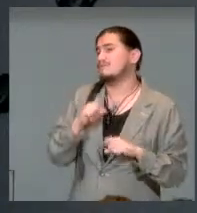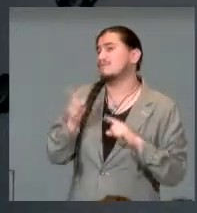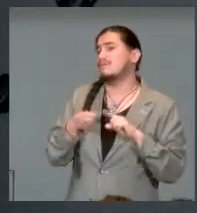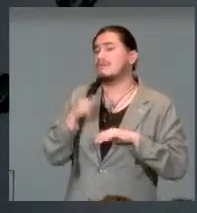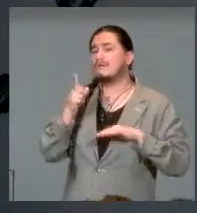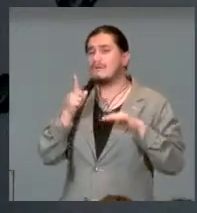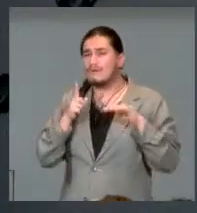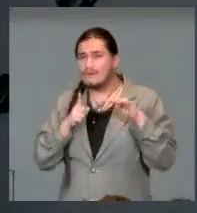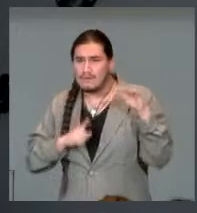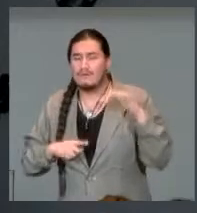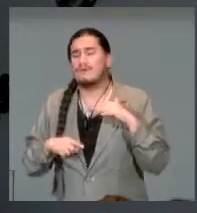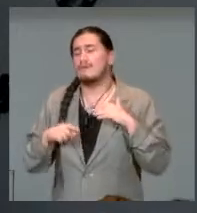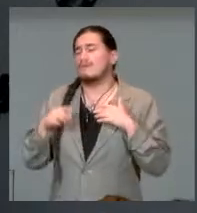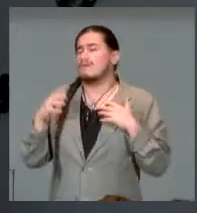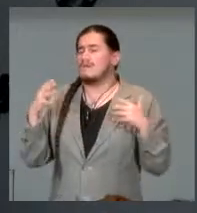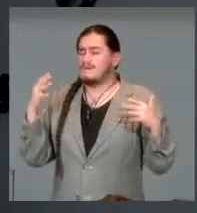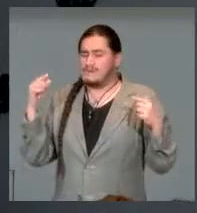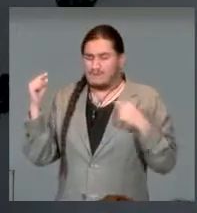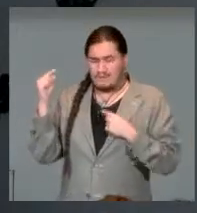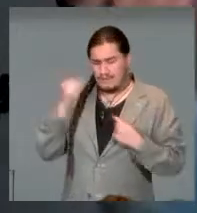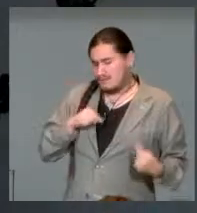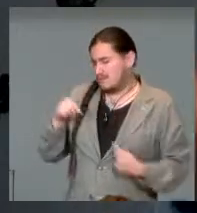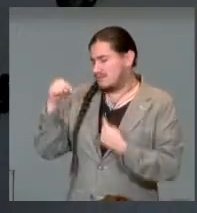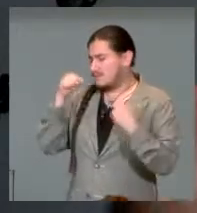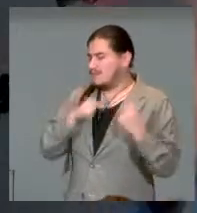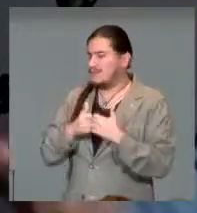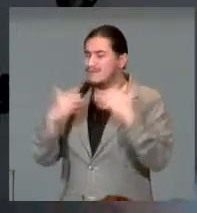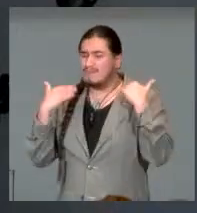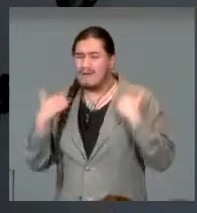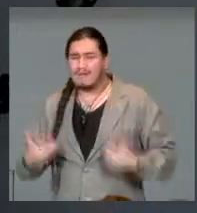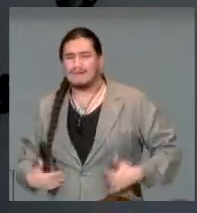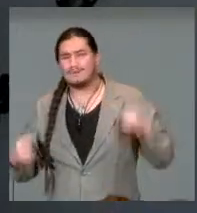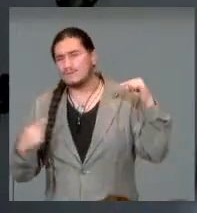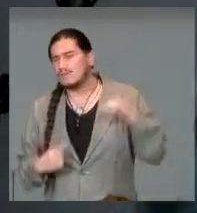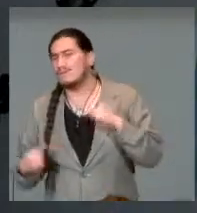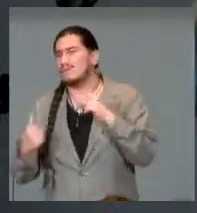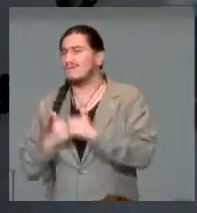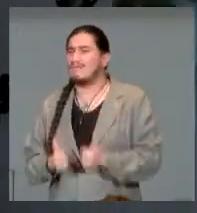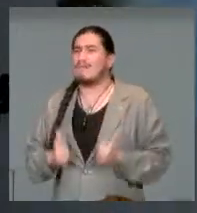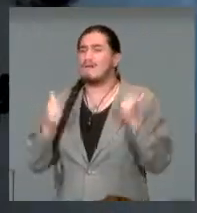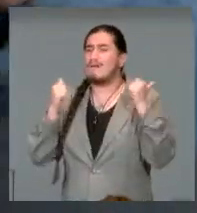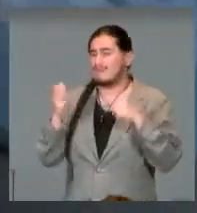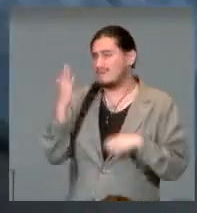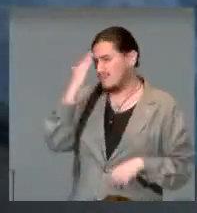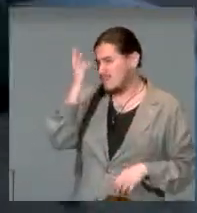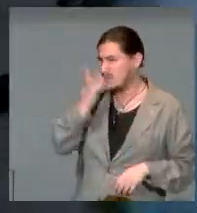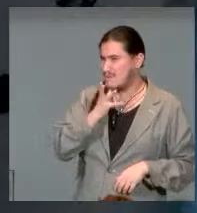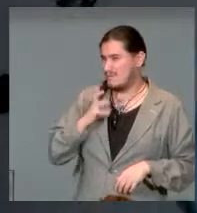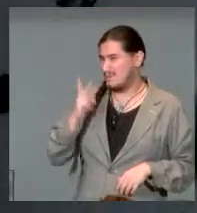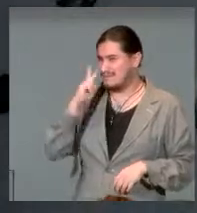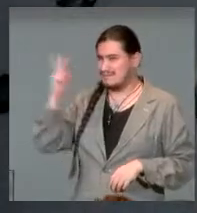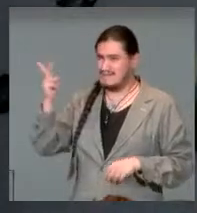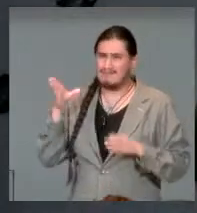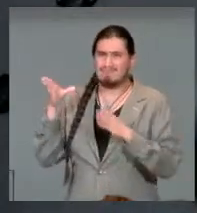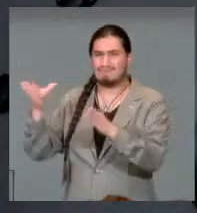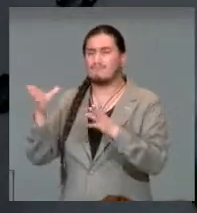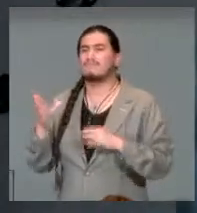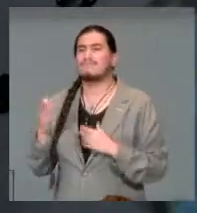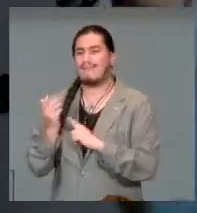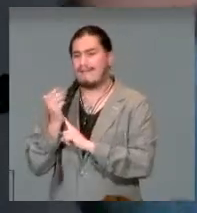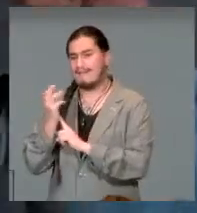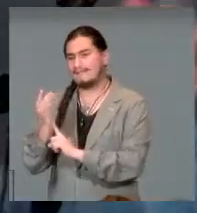endless gender dysphoric and body dysmorphic nights. These women, we know them, they'll trail the streets singing, candles